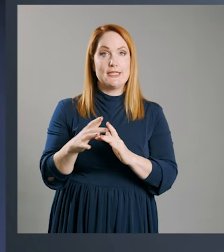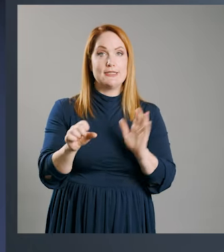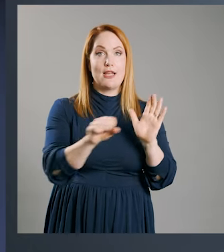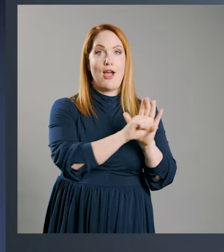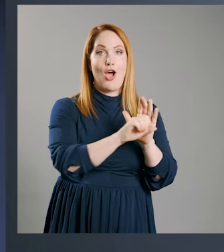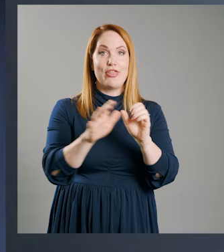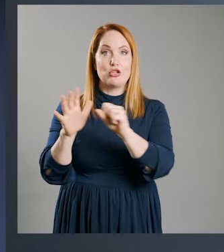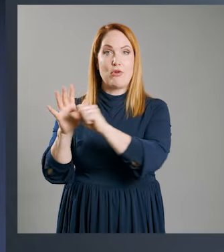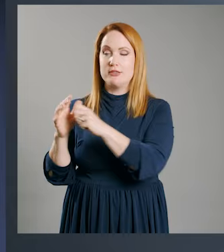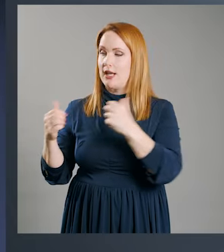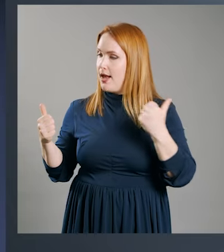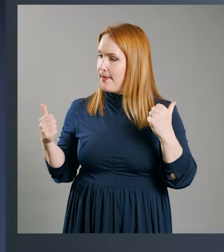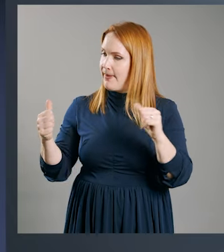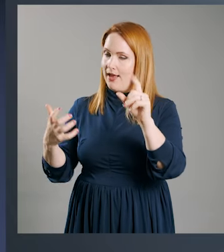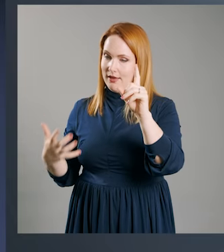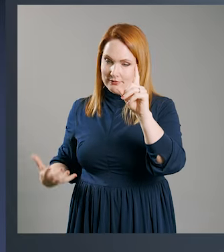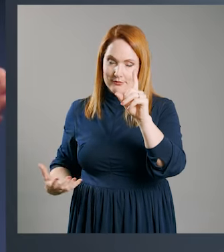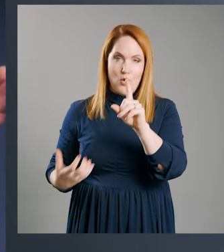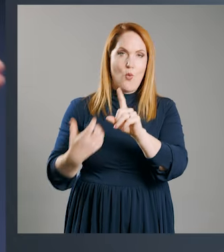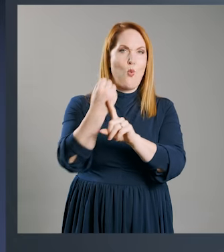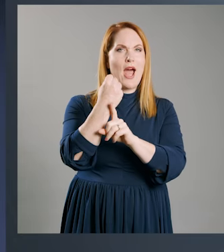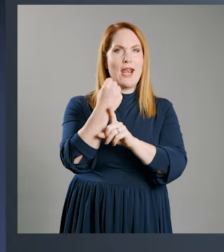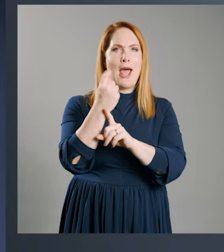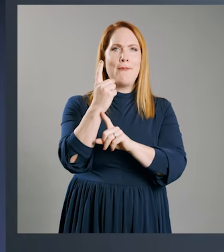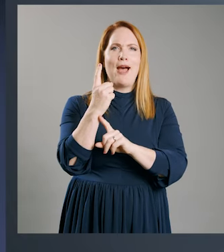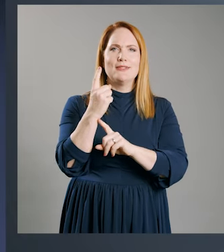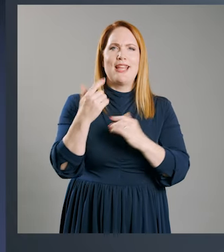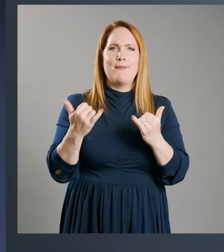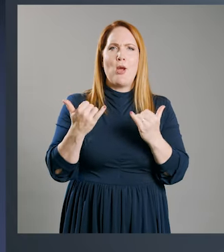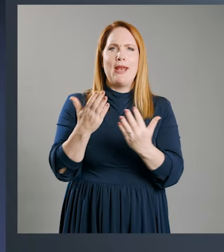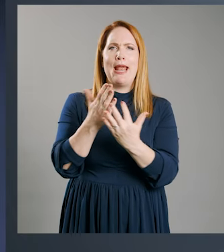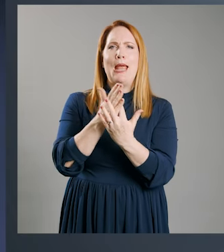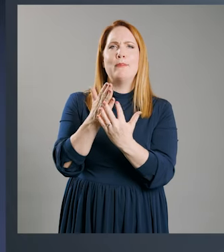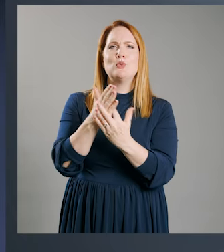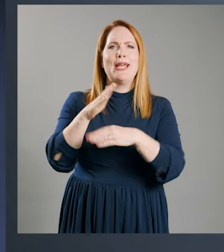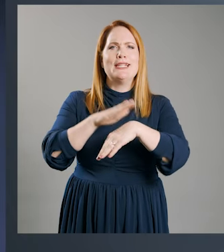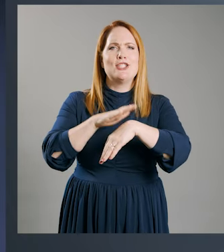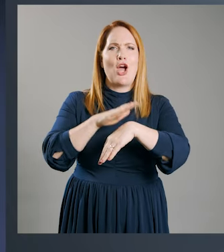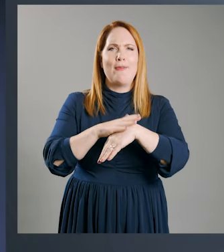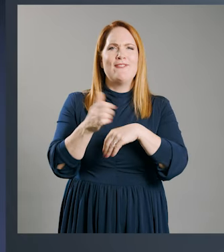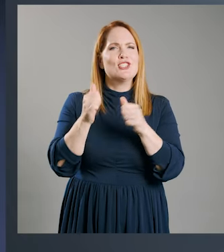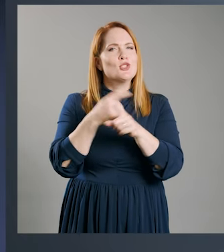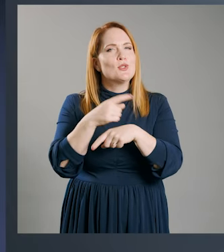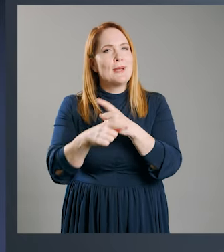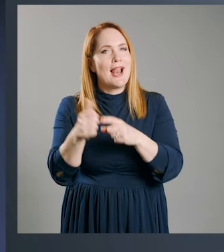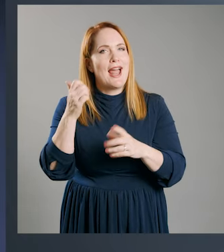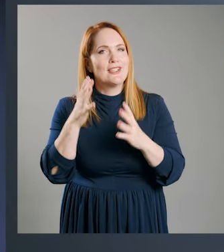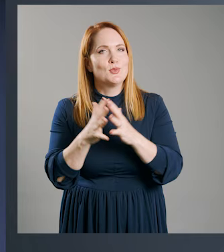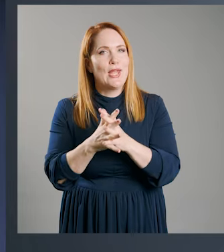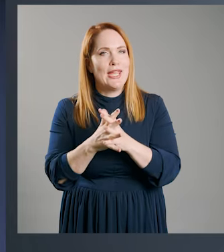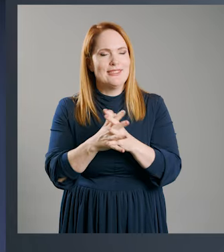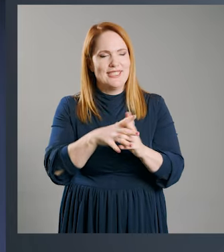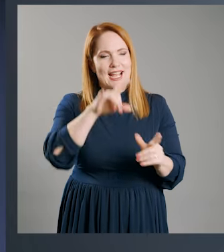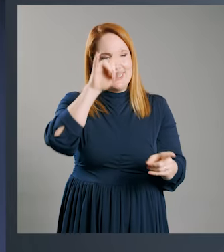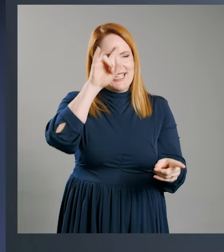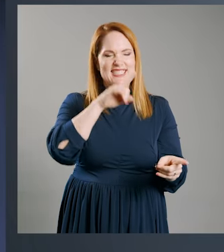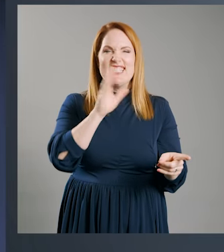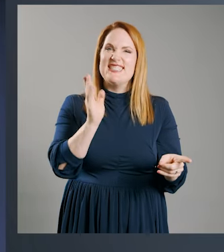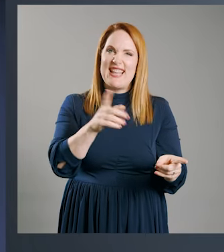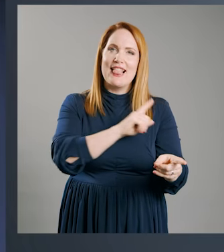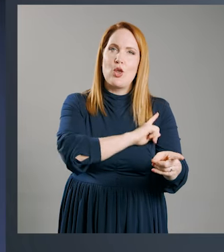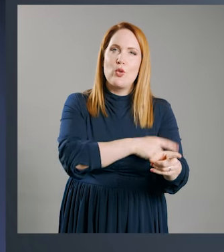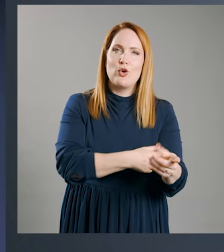has secured the victory once and for all. But we're in this in-between time. We talked about it last week, where Satan